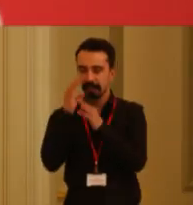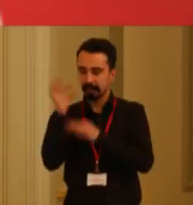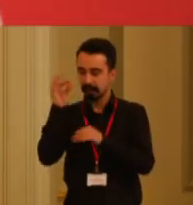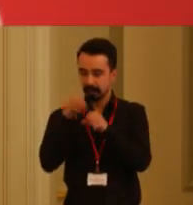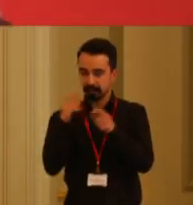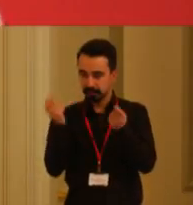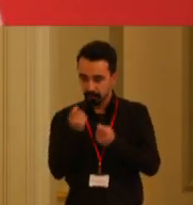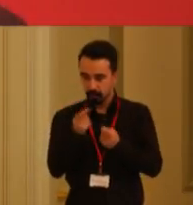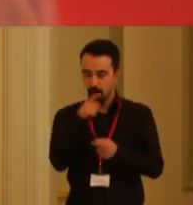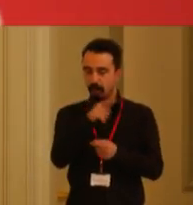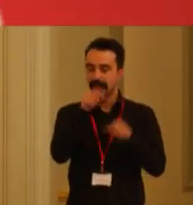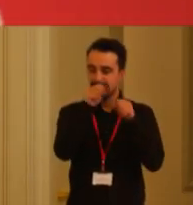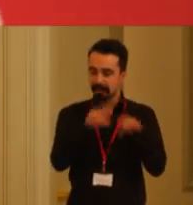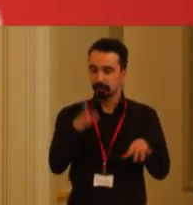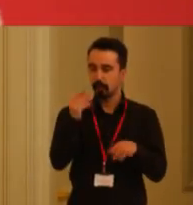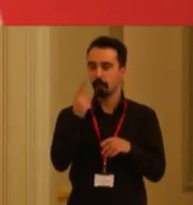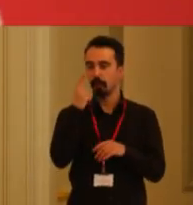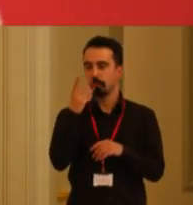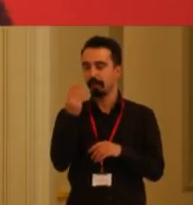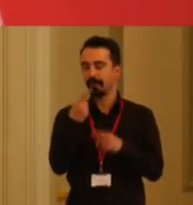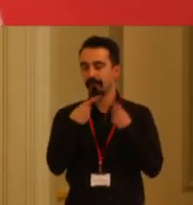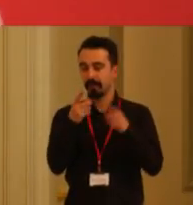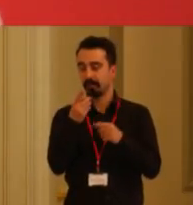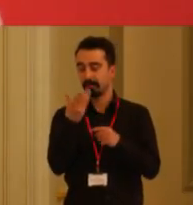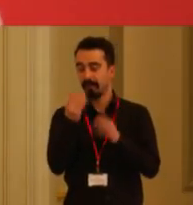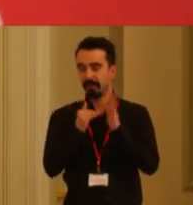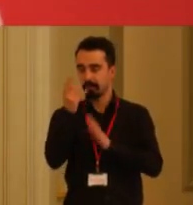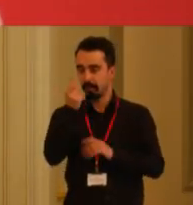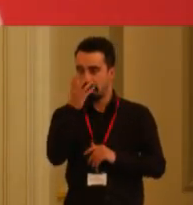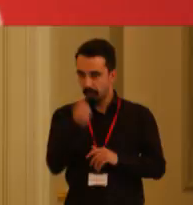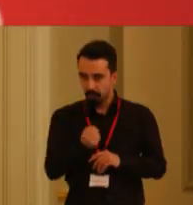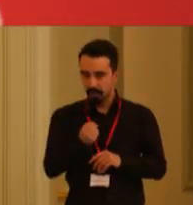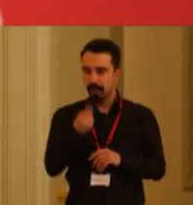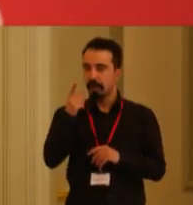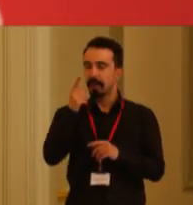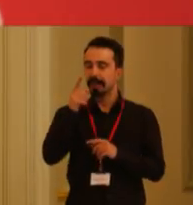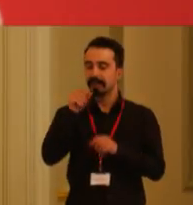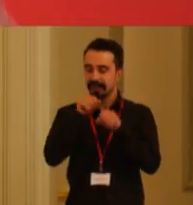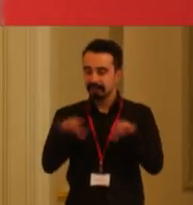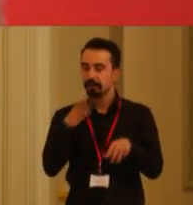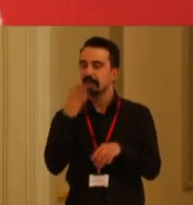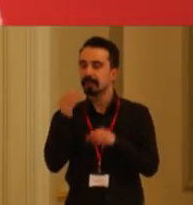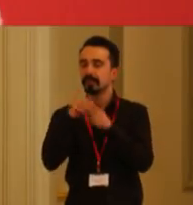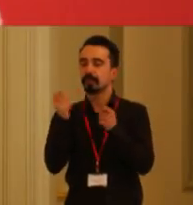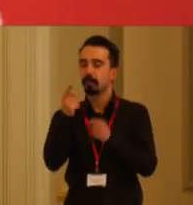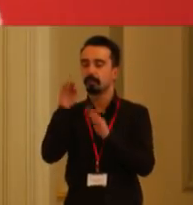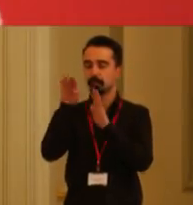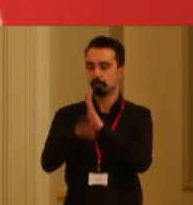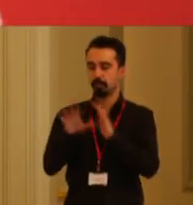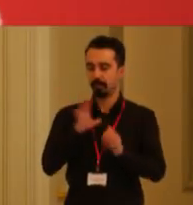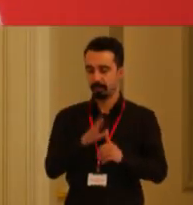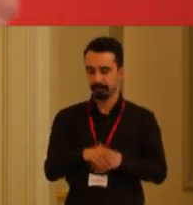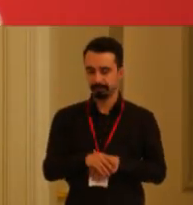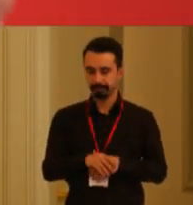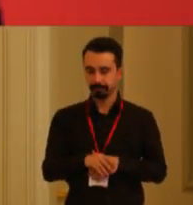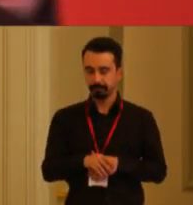if the system works for some people, then those people trust in the system more. But if the system is not in their favor,